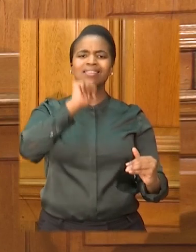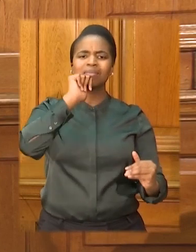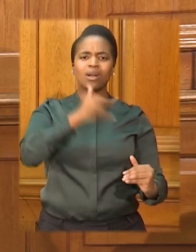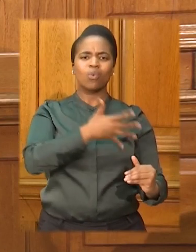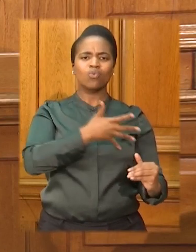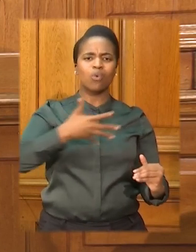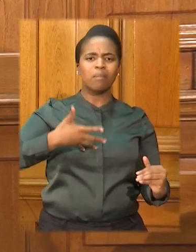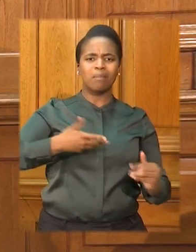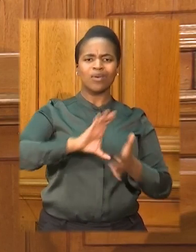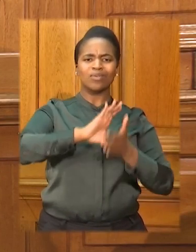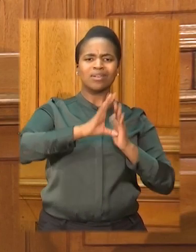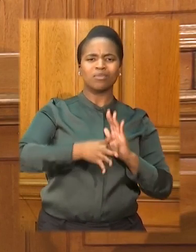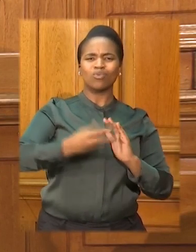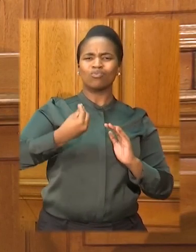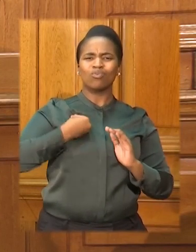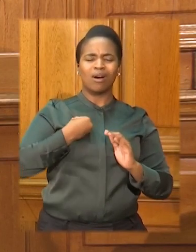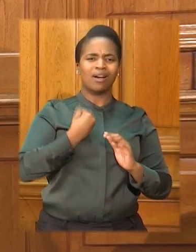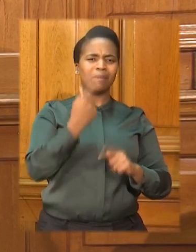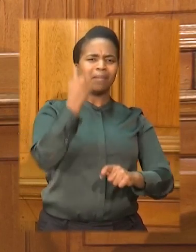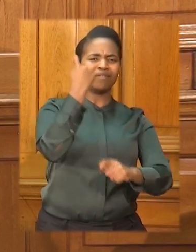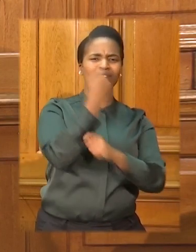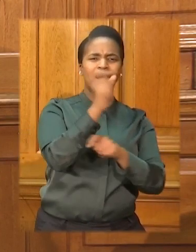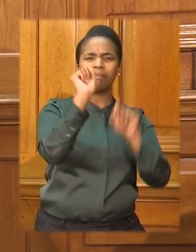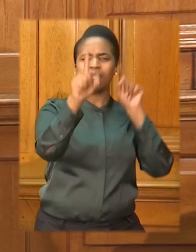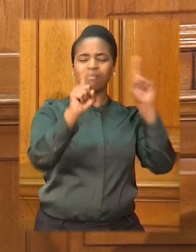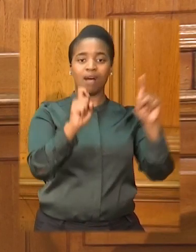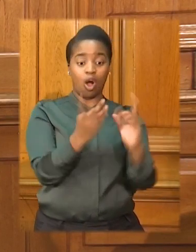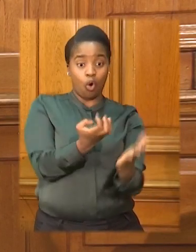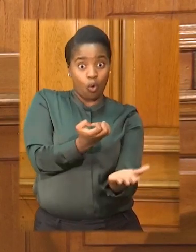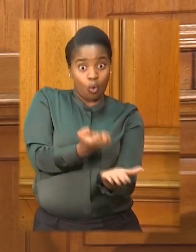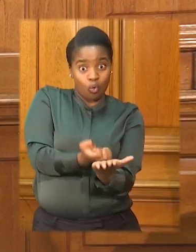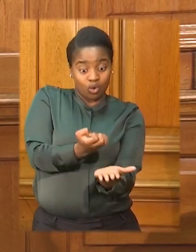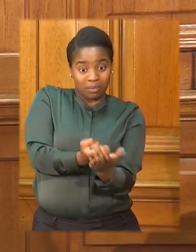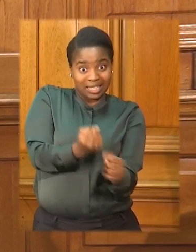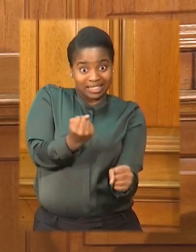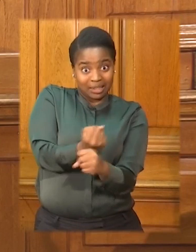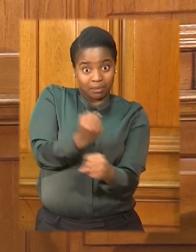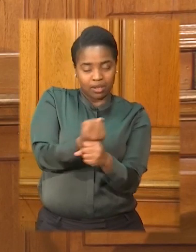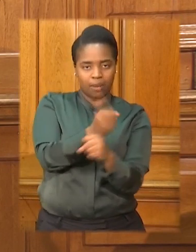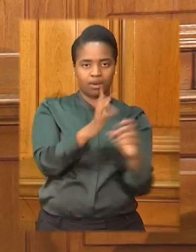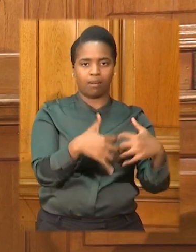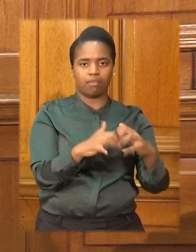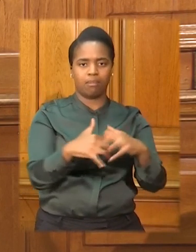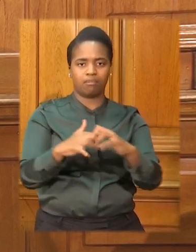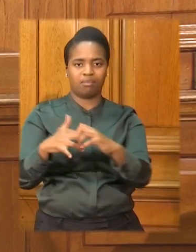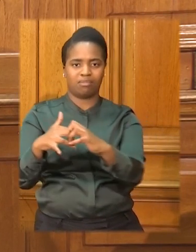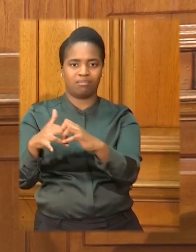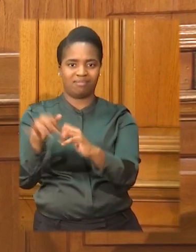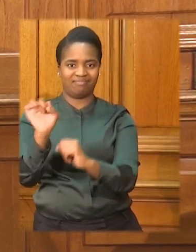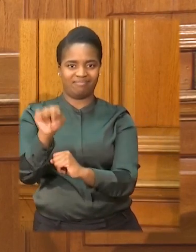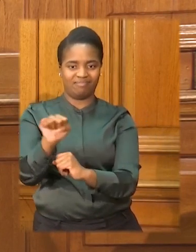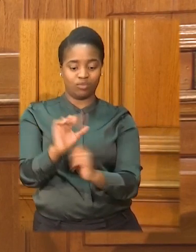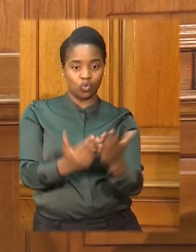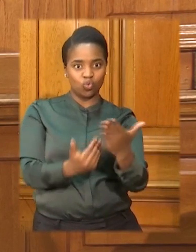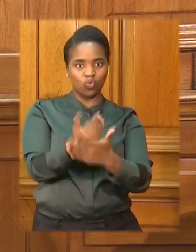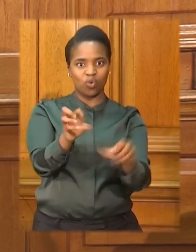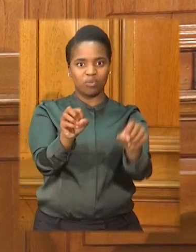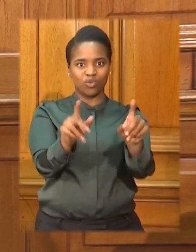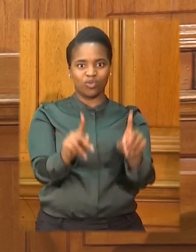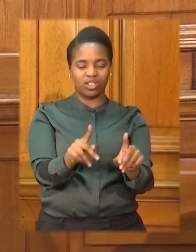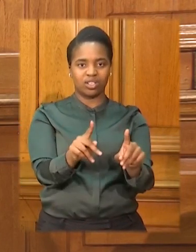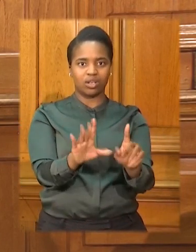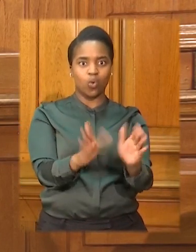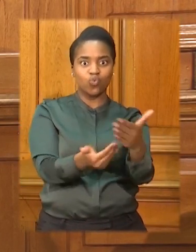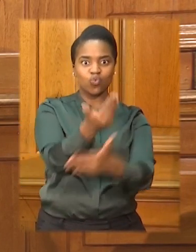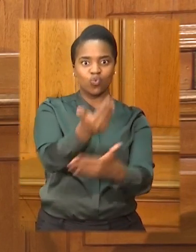people of this country. Our new economy must open up new horizons and